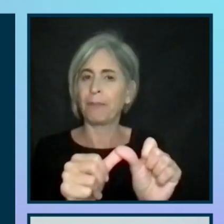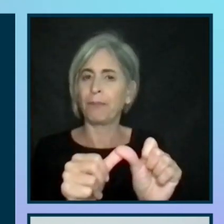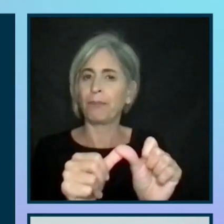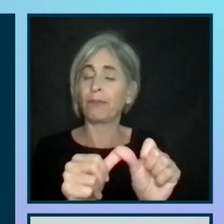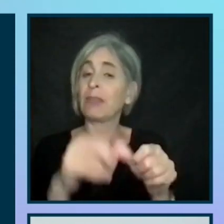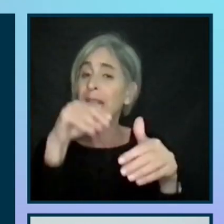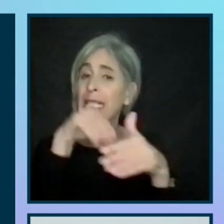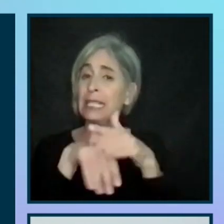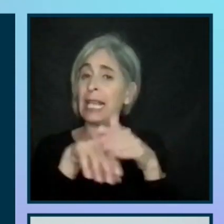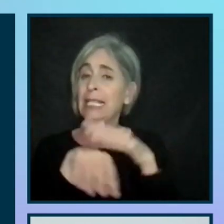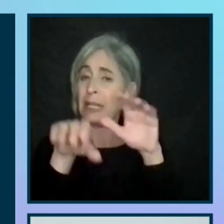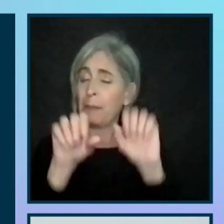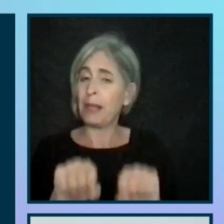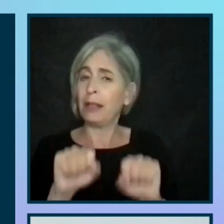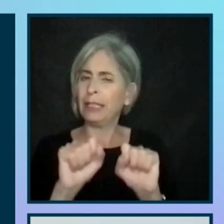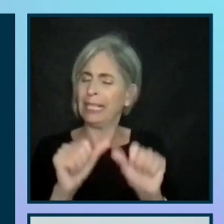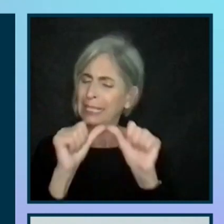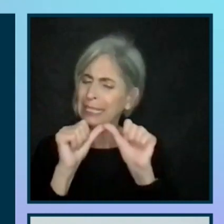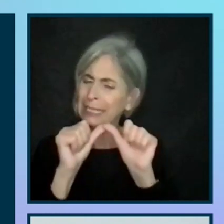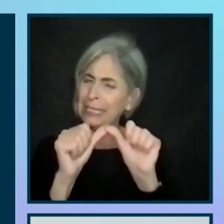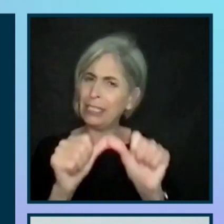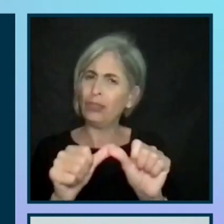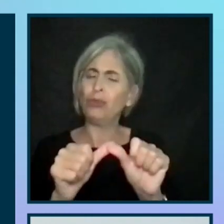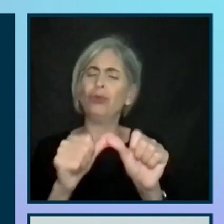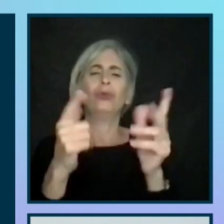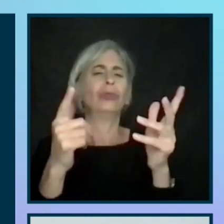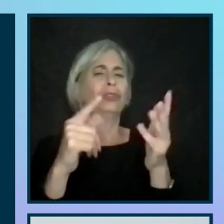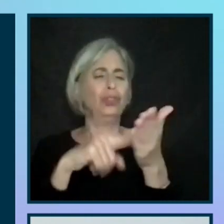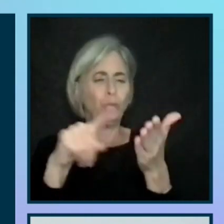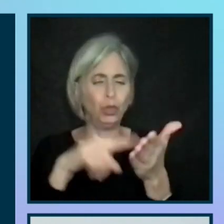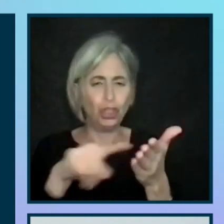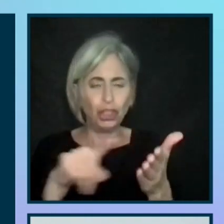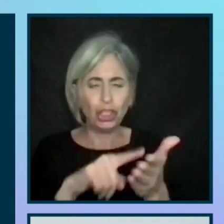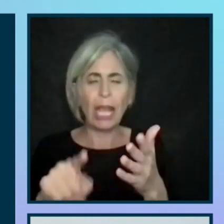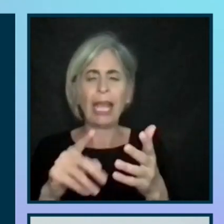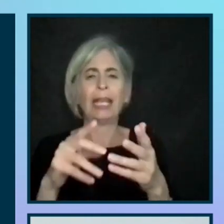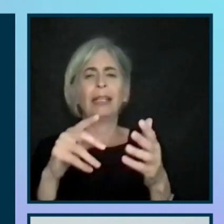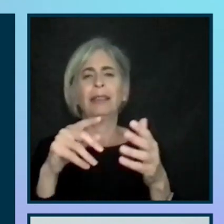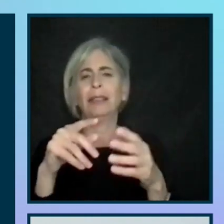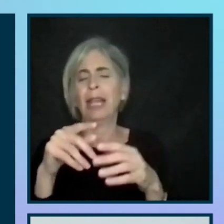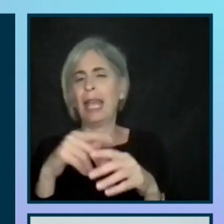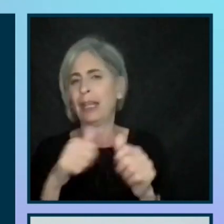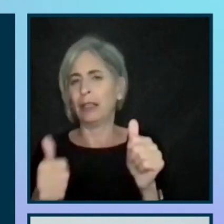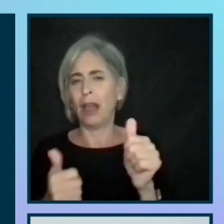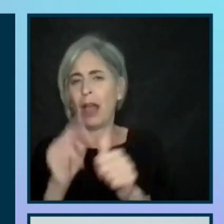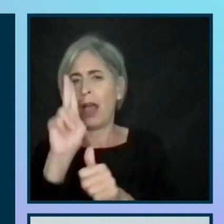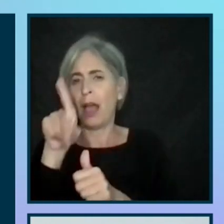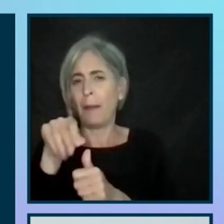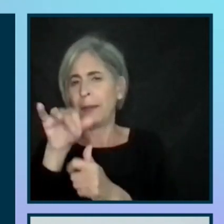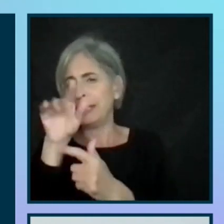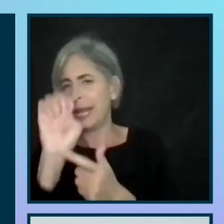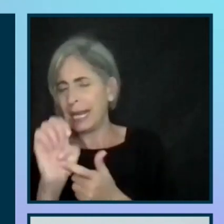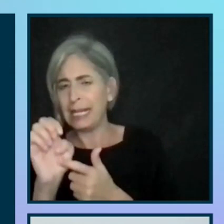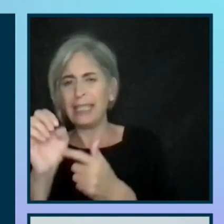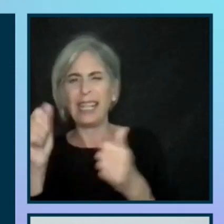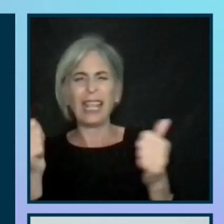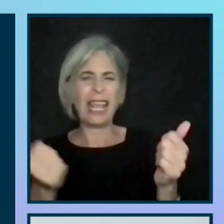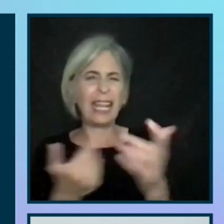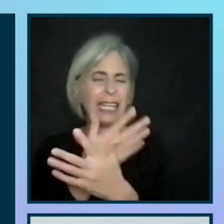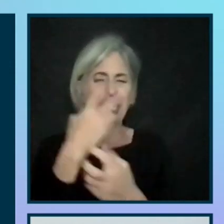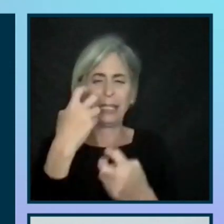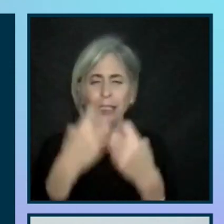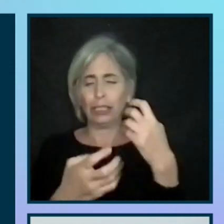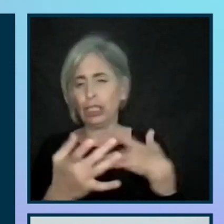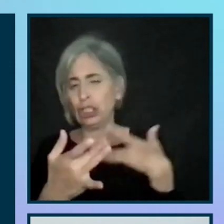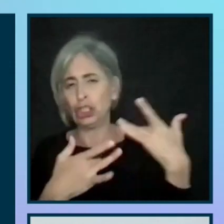Accessibility requires ongoing maintenance, and teams should iterate and improve on it continuously to ensure any regressions are addressed as the